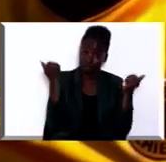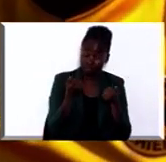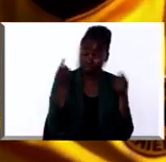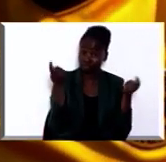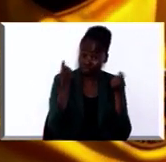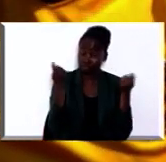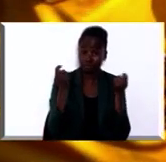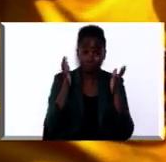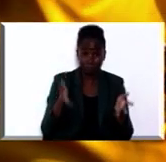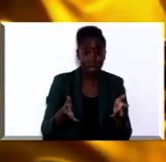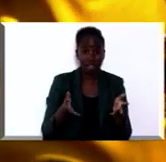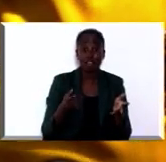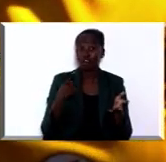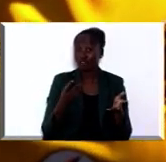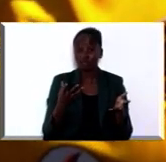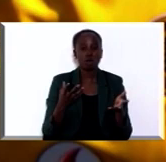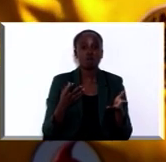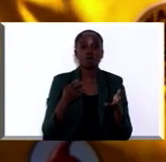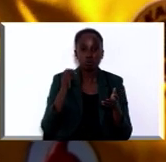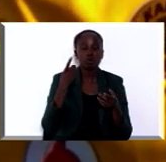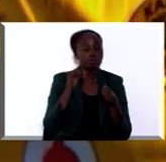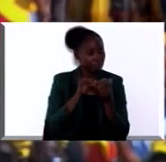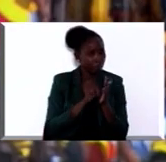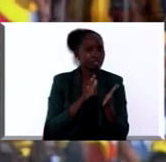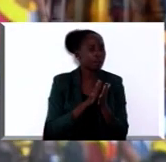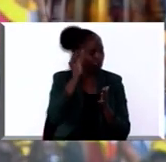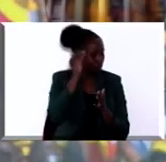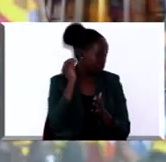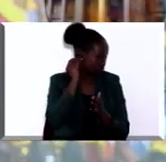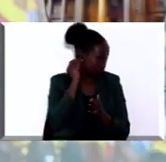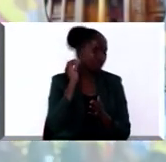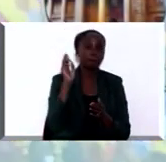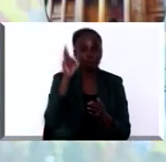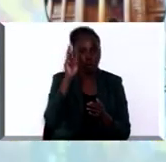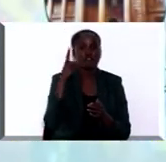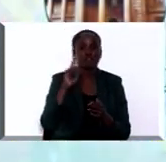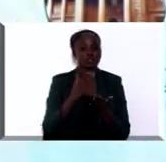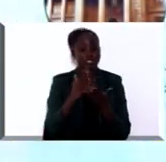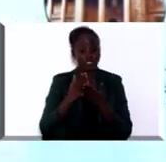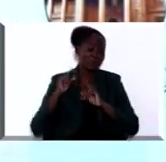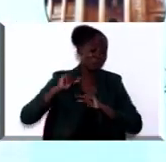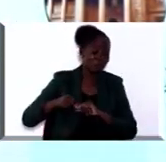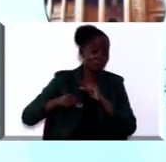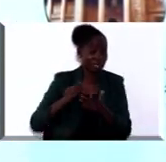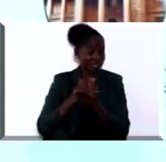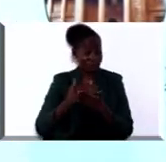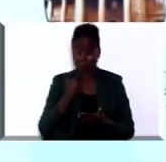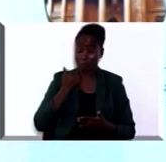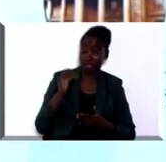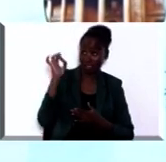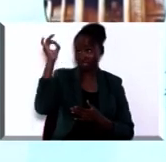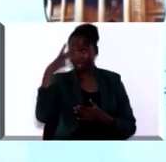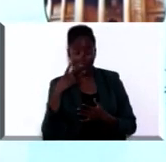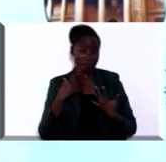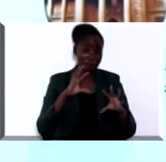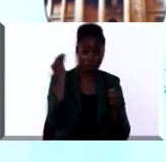memory for future generations to know some of the best stars we have had as a country,